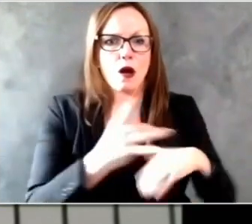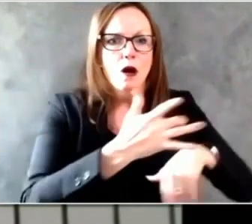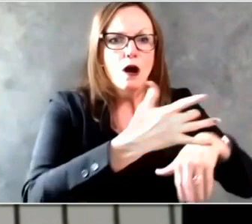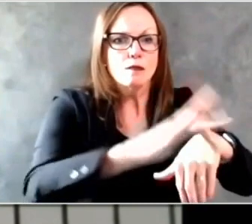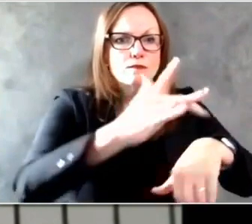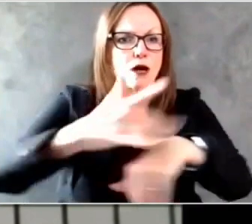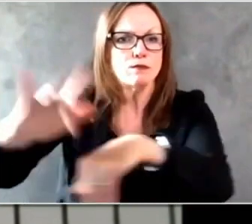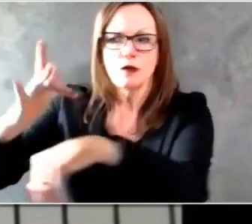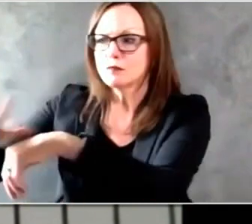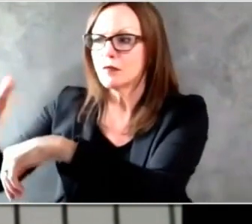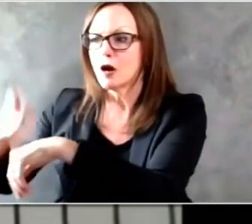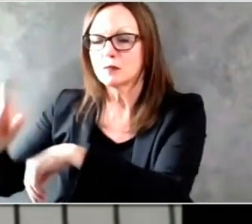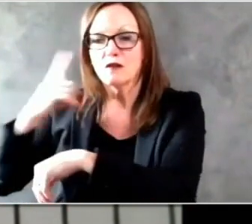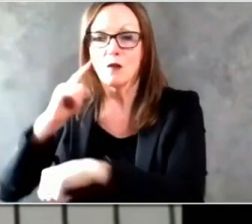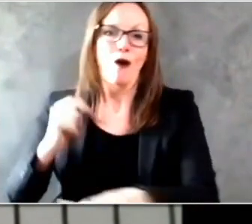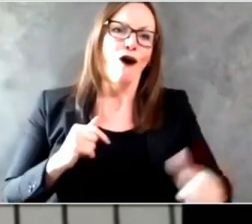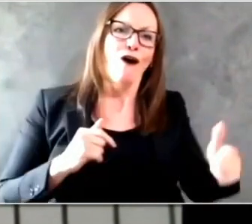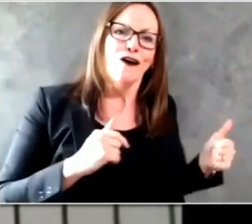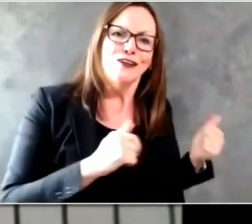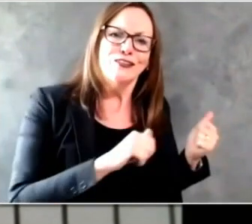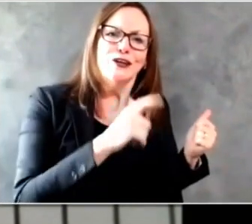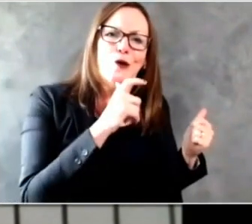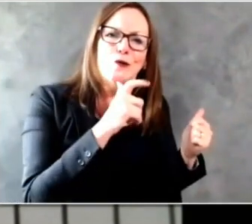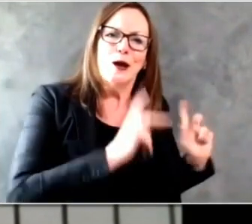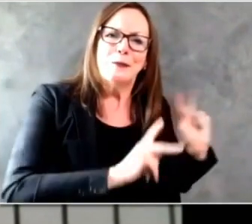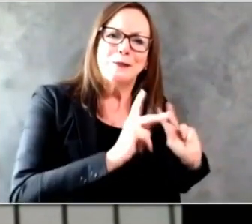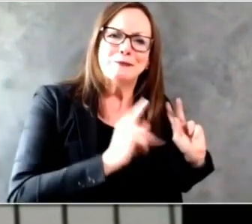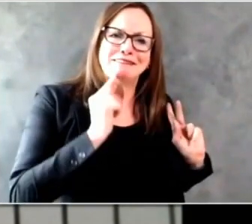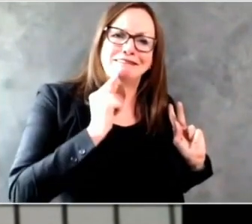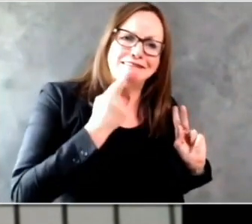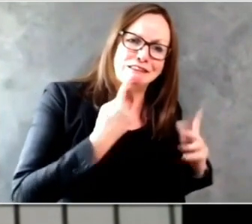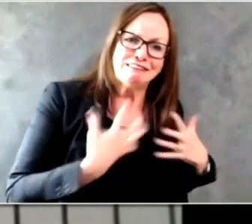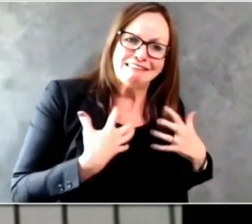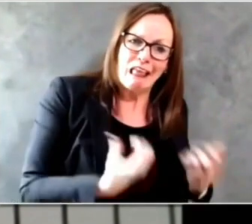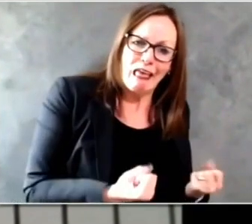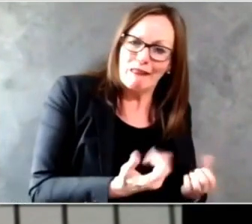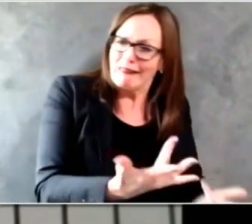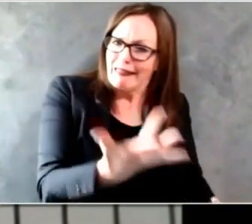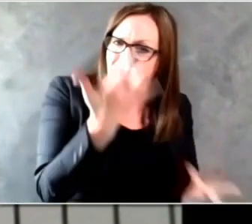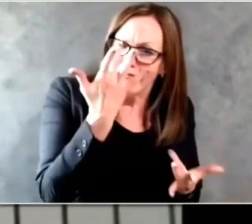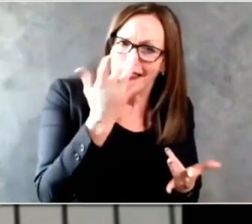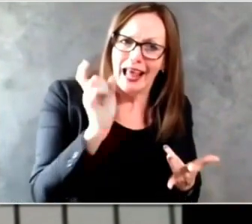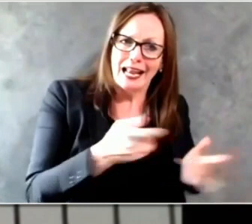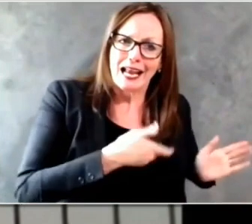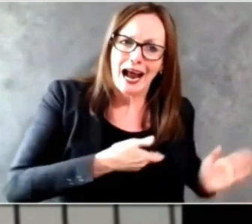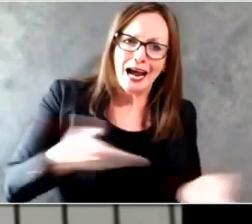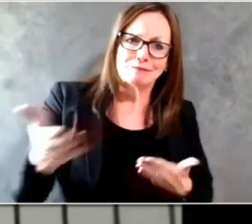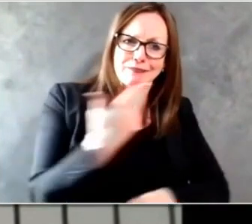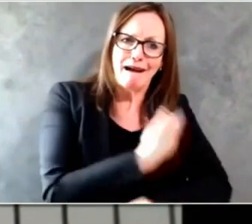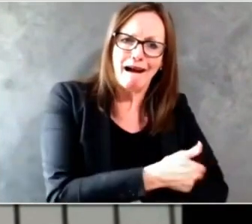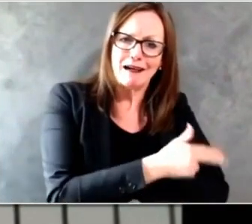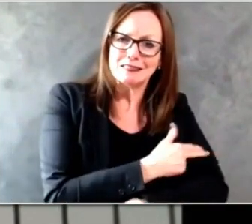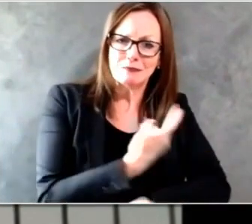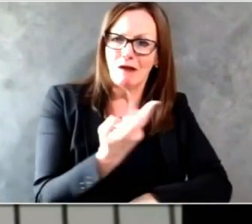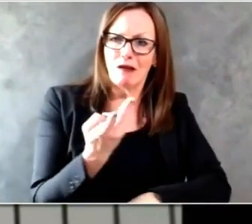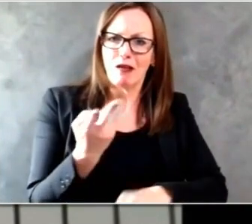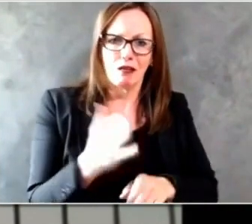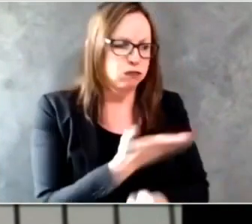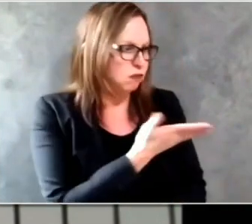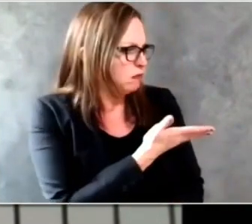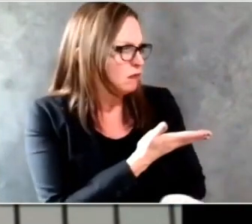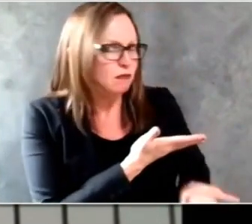may become diminished. That is obviously a scenario that we do not want to see in our state. So we're really hoping